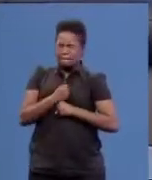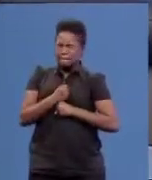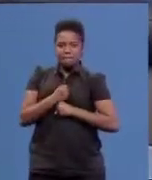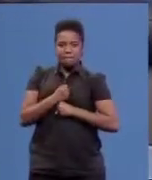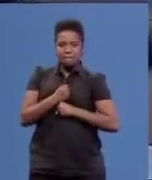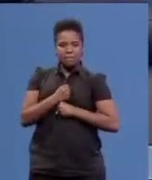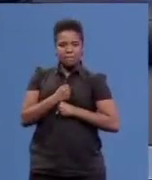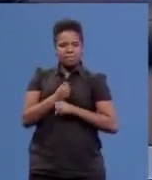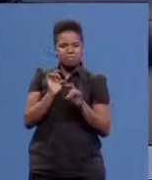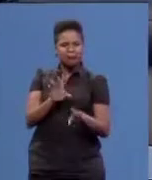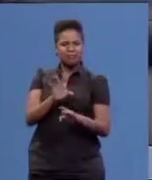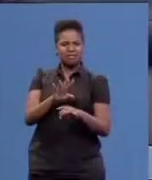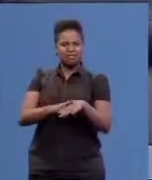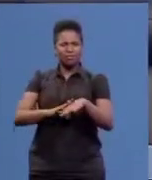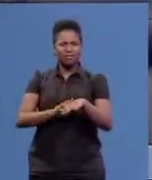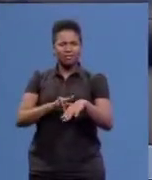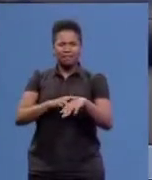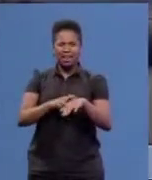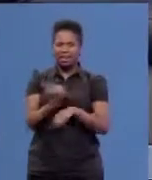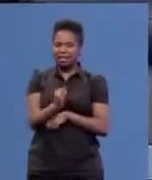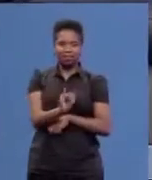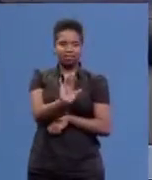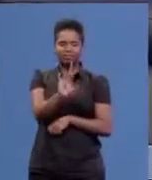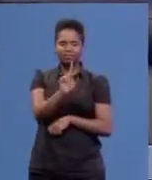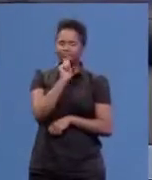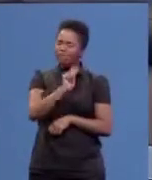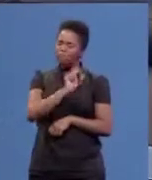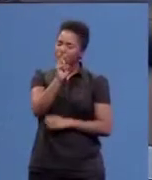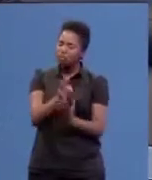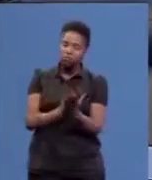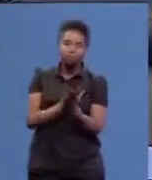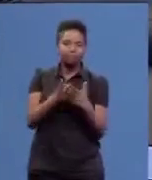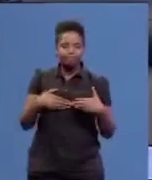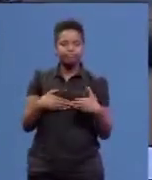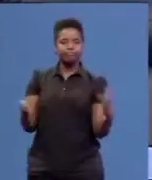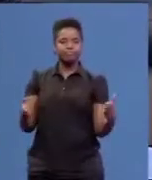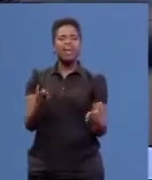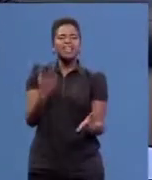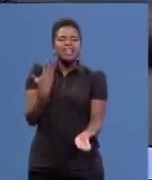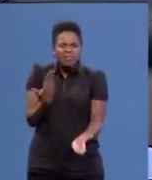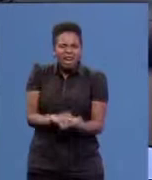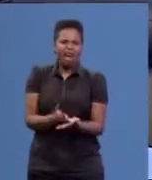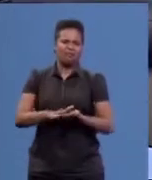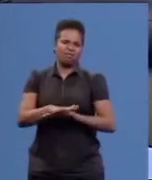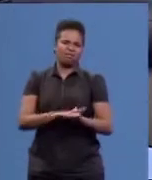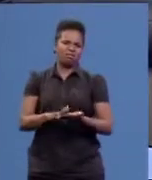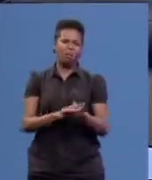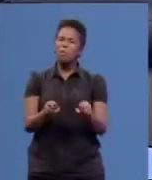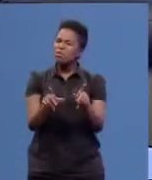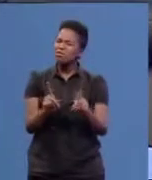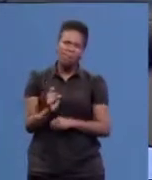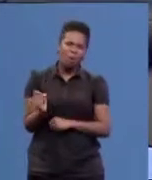their kids or to their nephews or to their nieces, but actually I may die and this is what happens. So I think for me, it's an opportunity, Robert,